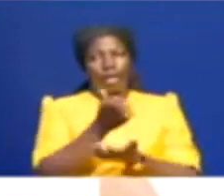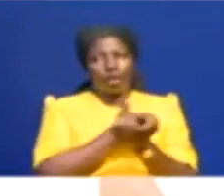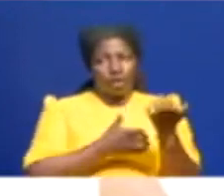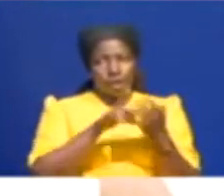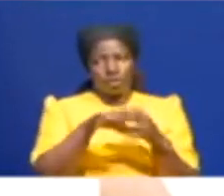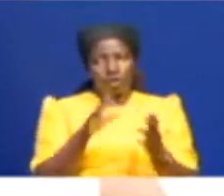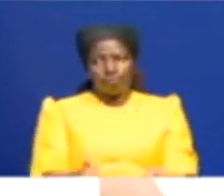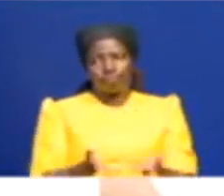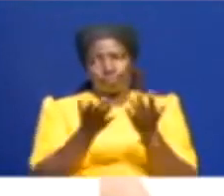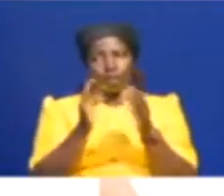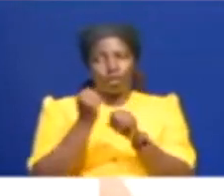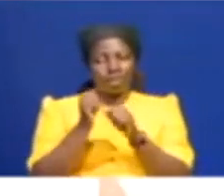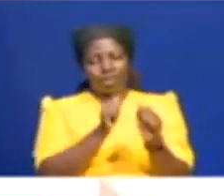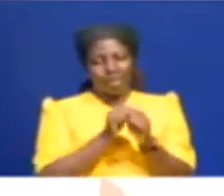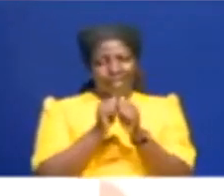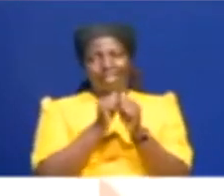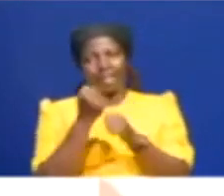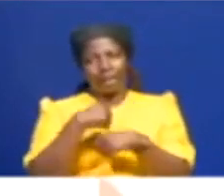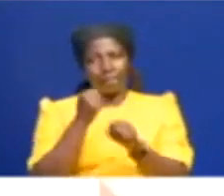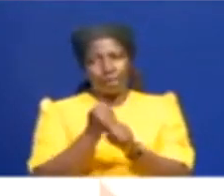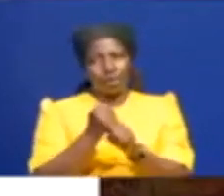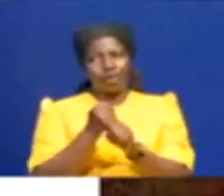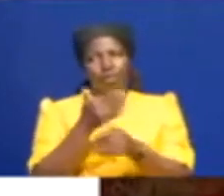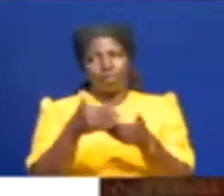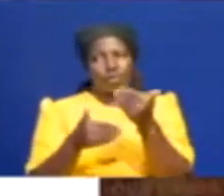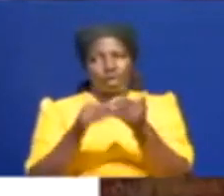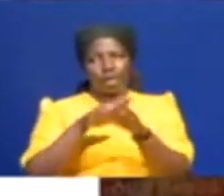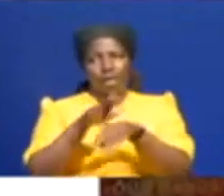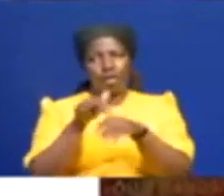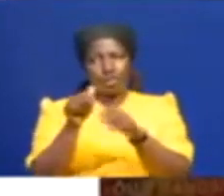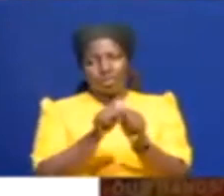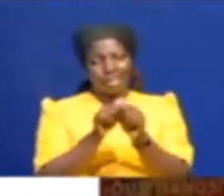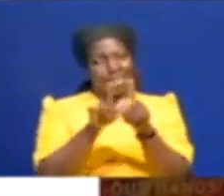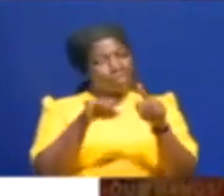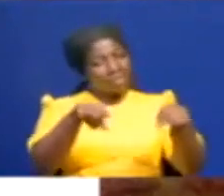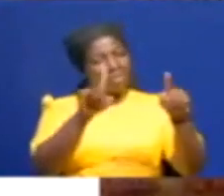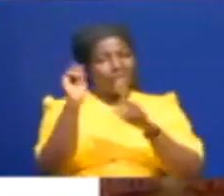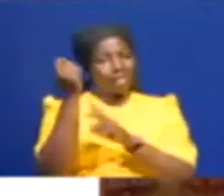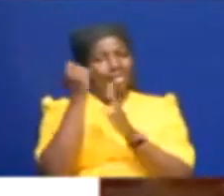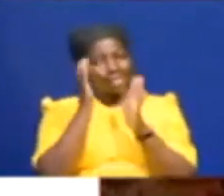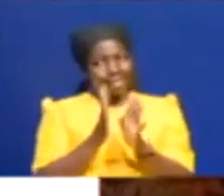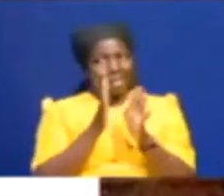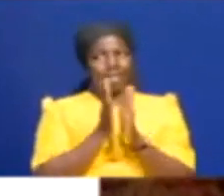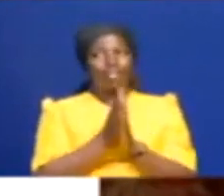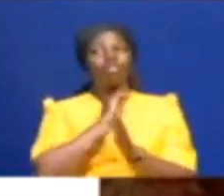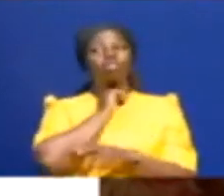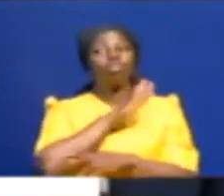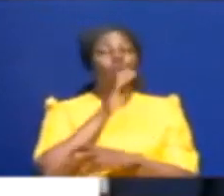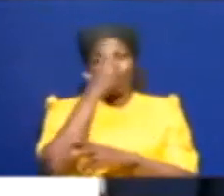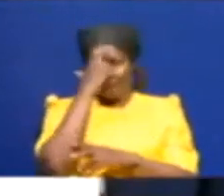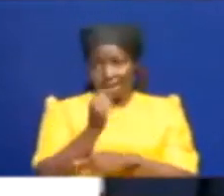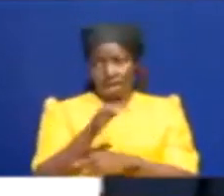na kutengeneza inji kwa pamoja. Hata wao ni wananchi wa inji hii. Kile kilio ya haki ya Kajiado